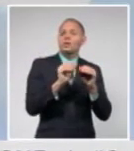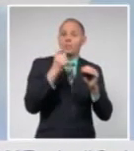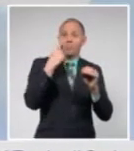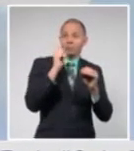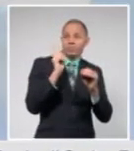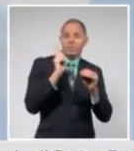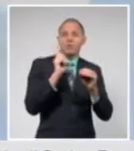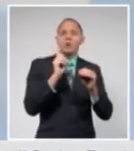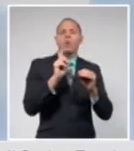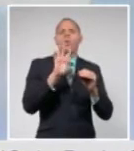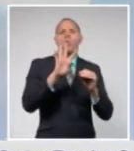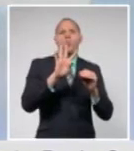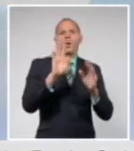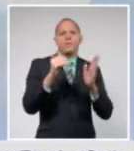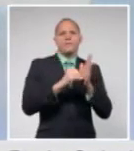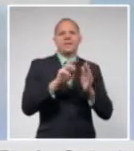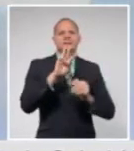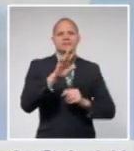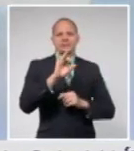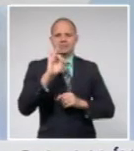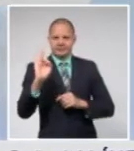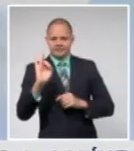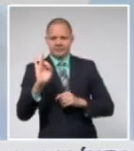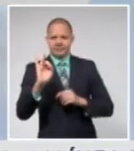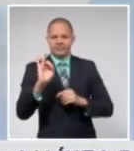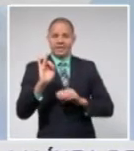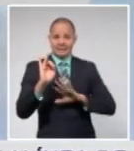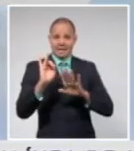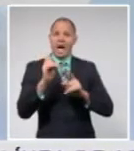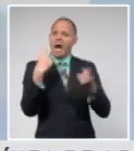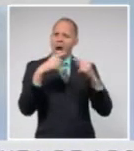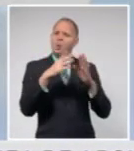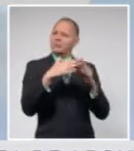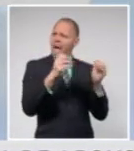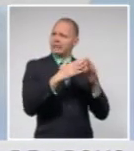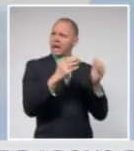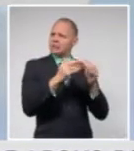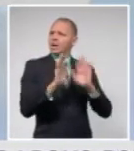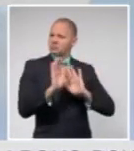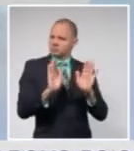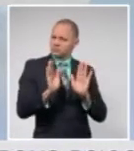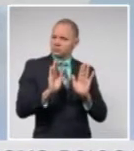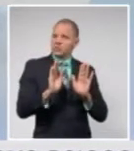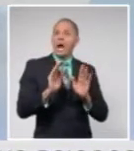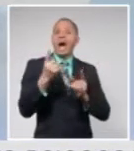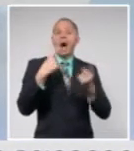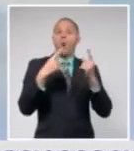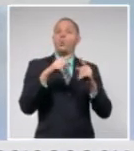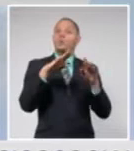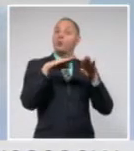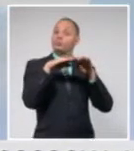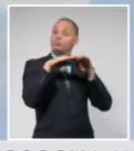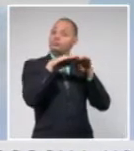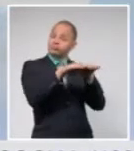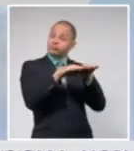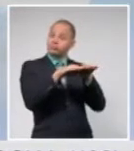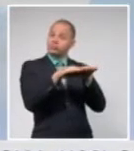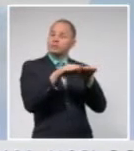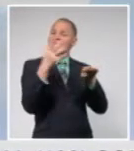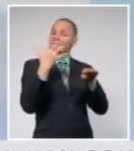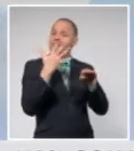is 13%, of which 561, or 98.2%, present a